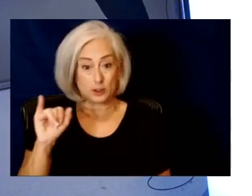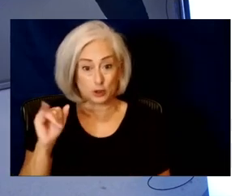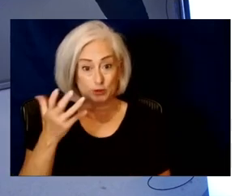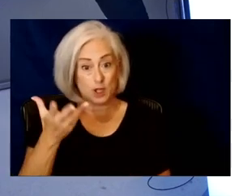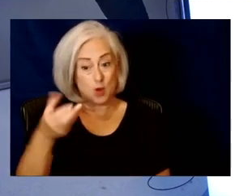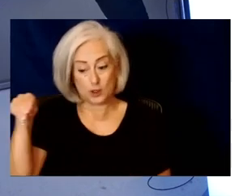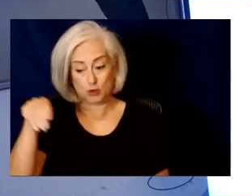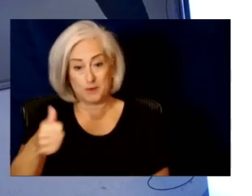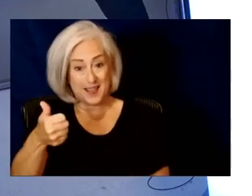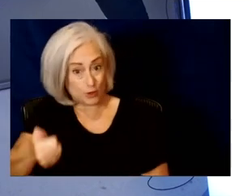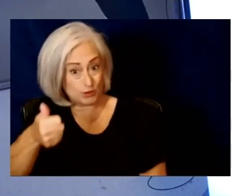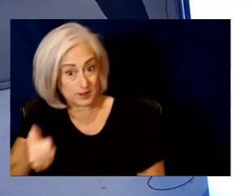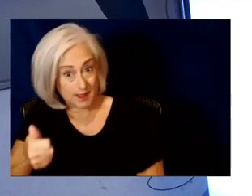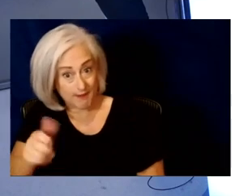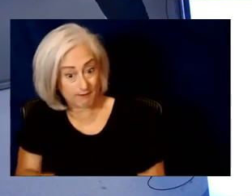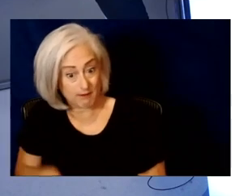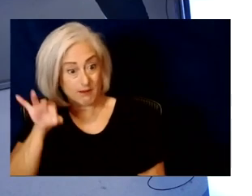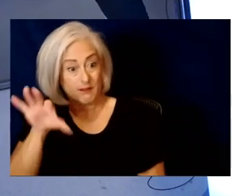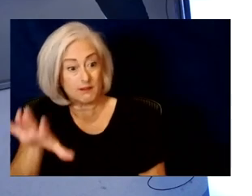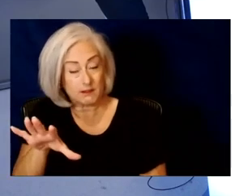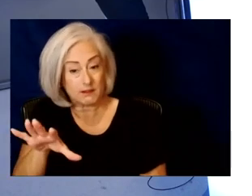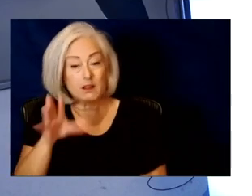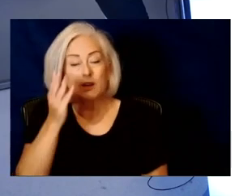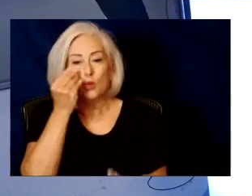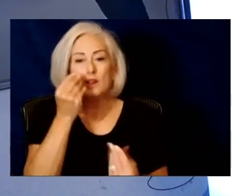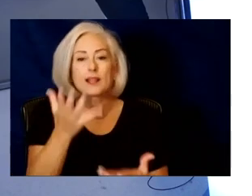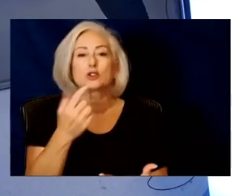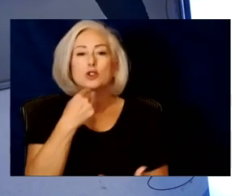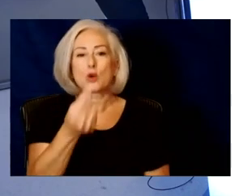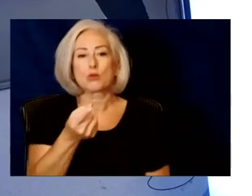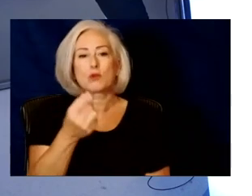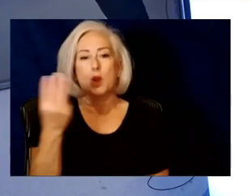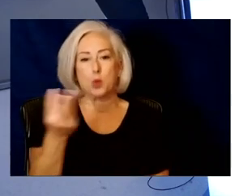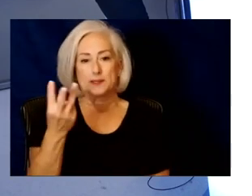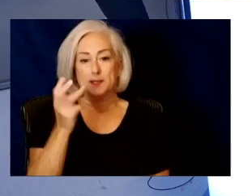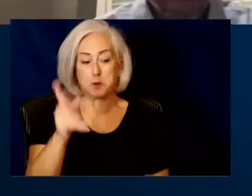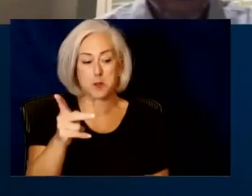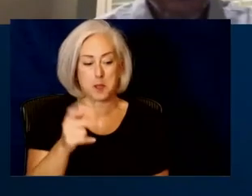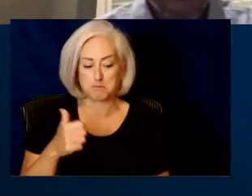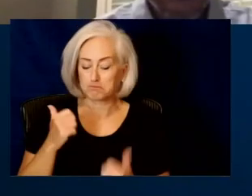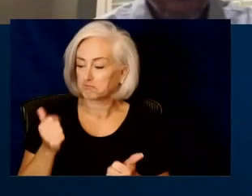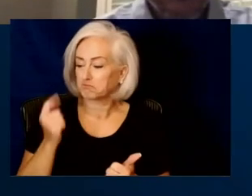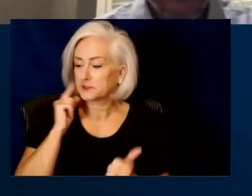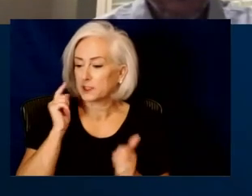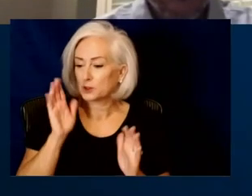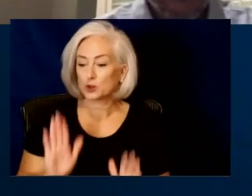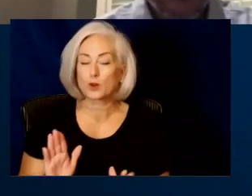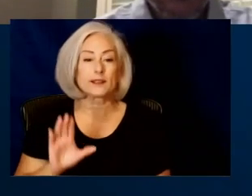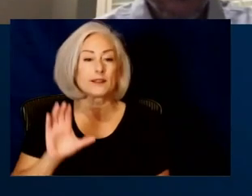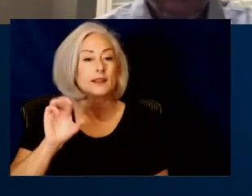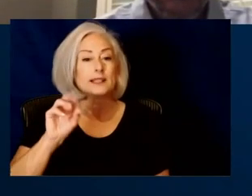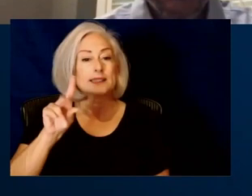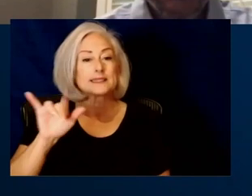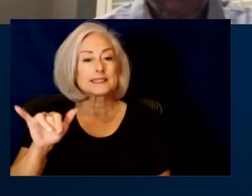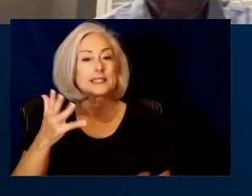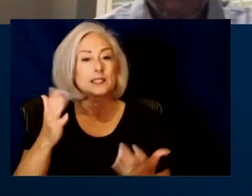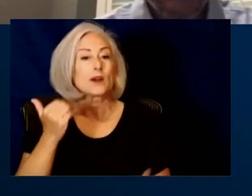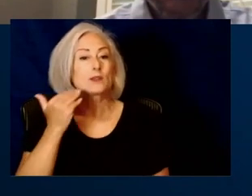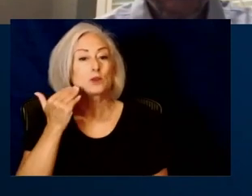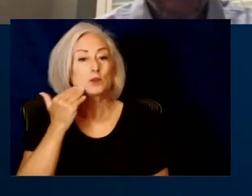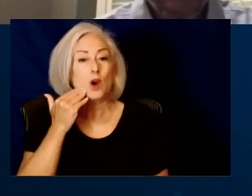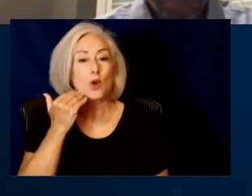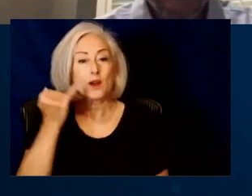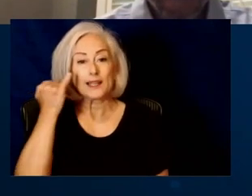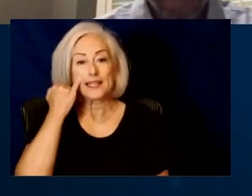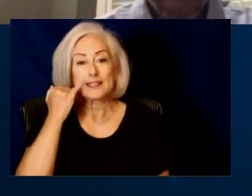this week. I'll be back Wednesday. Let's see if we can get it by then. Okay, we'll do that too. And then Cindy is asking, if a low-dose CT scan can